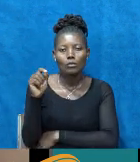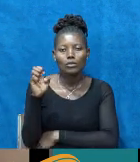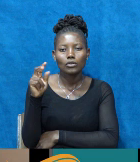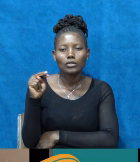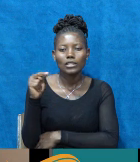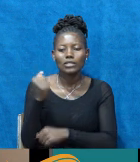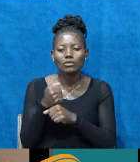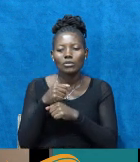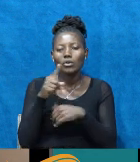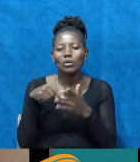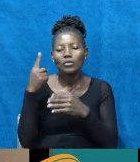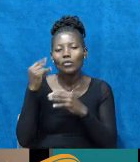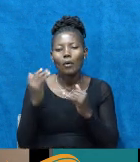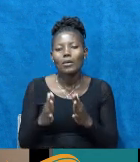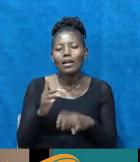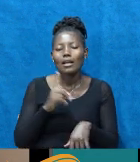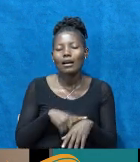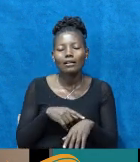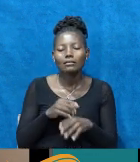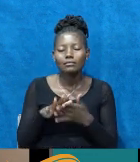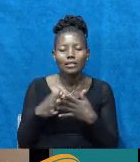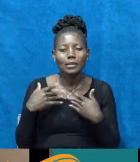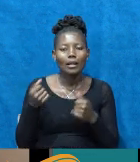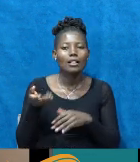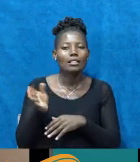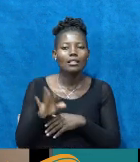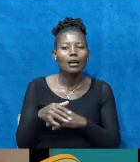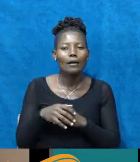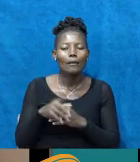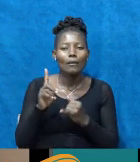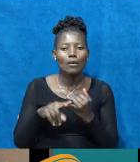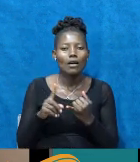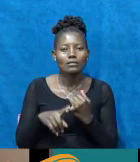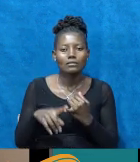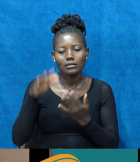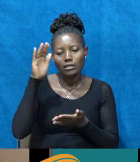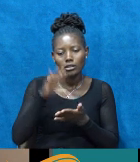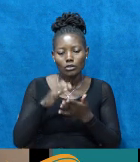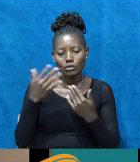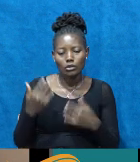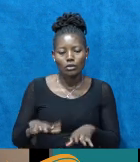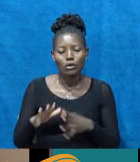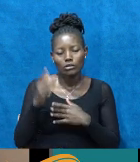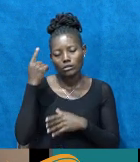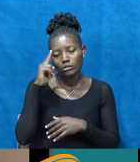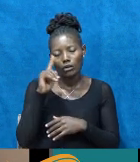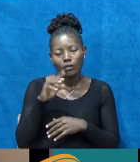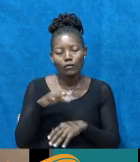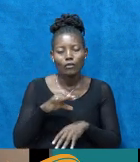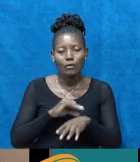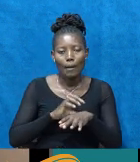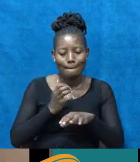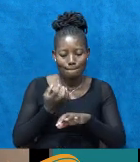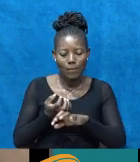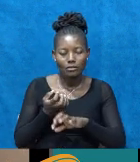that they have gotten during play, during training, during competition. So what does protein come in